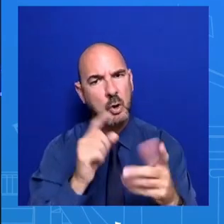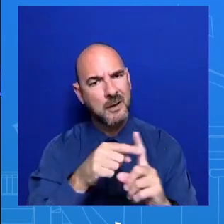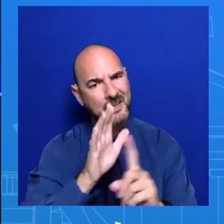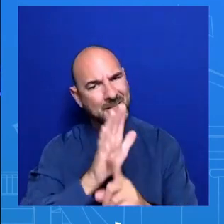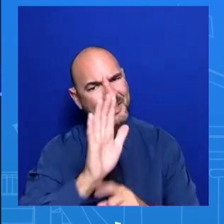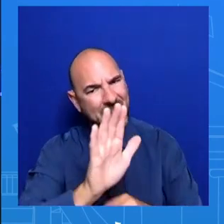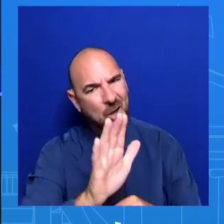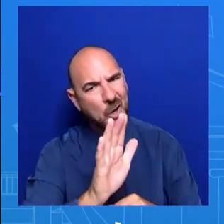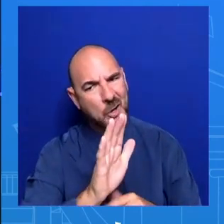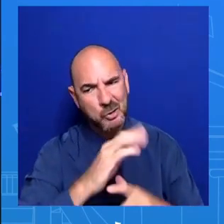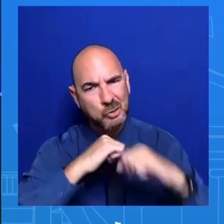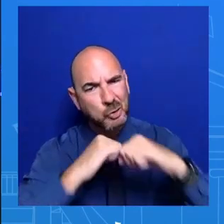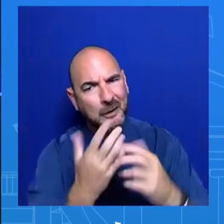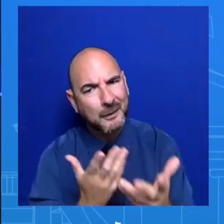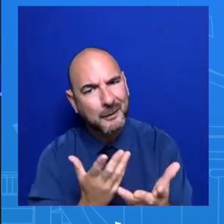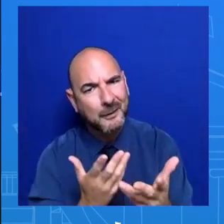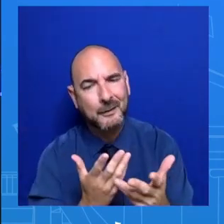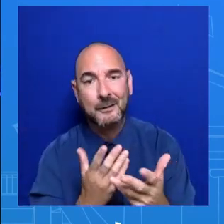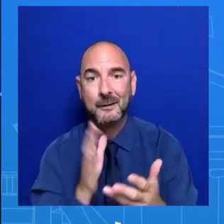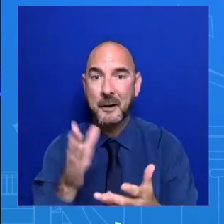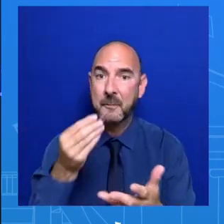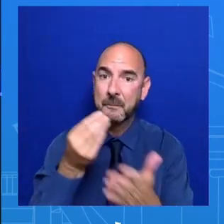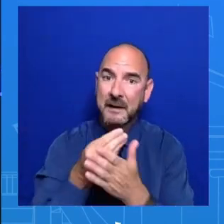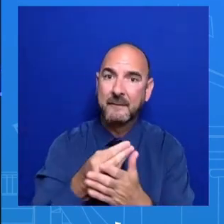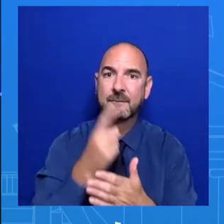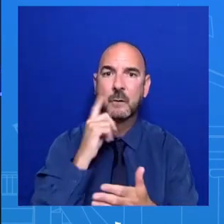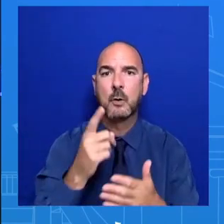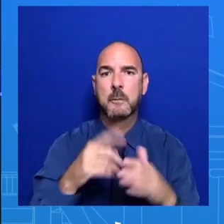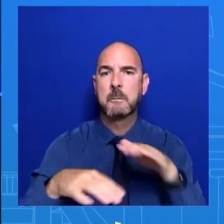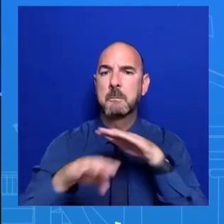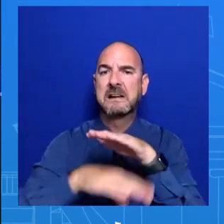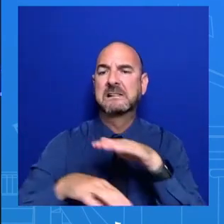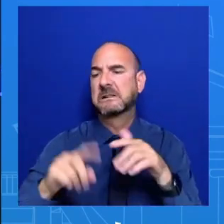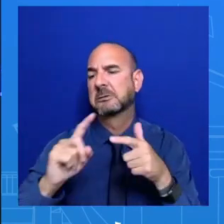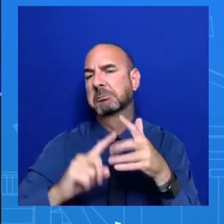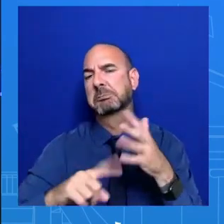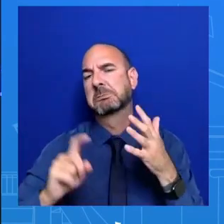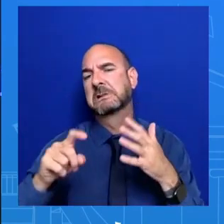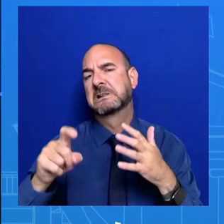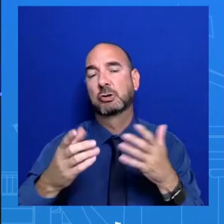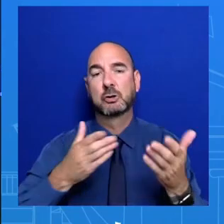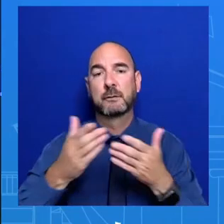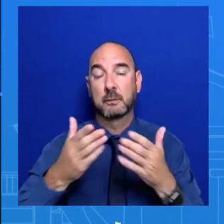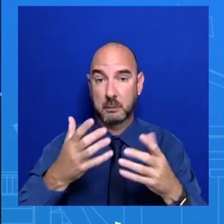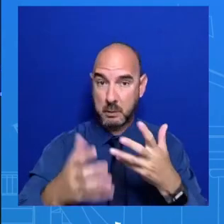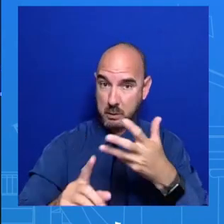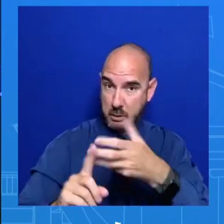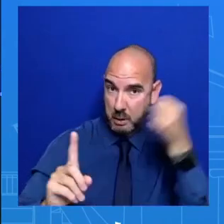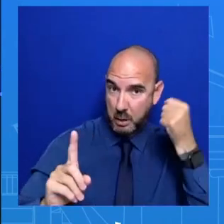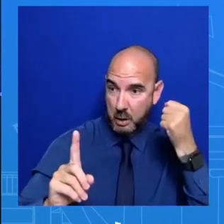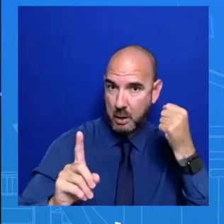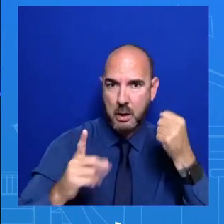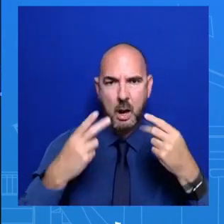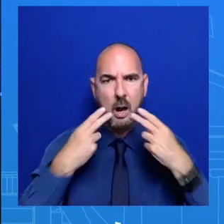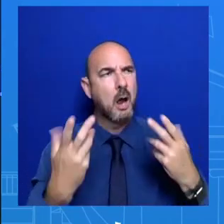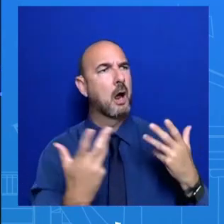provide basic goods and services to innocent people. So from our perspective, those funds should continue to go with all of